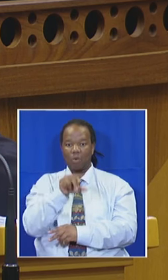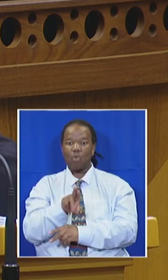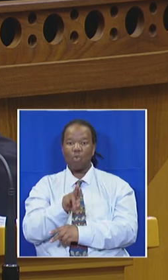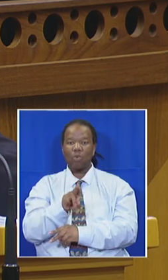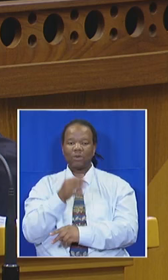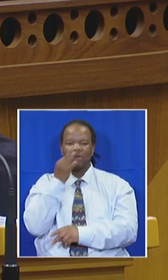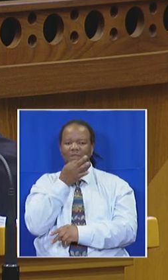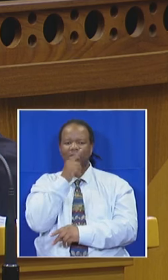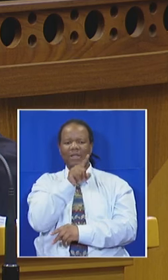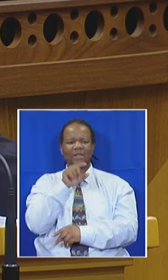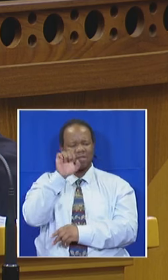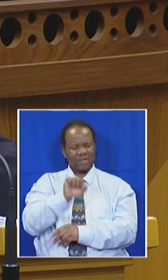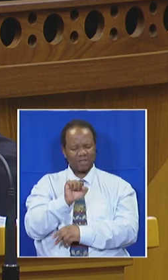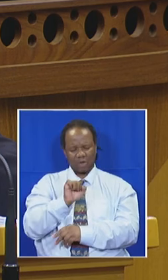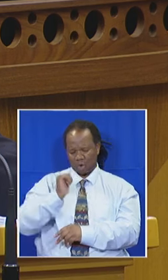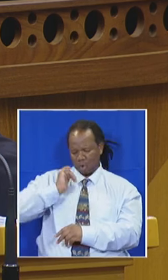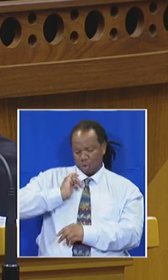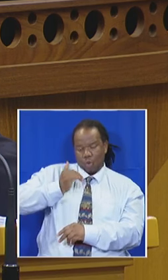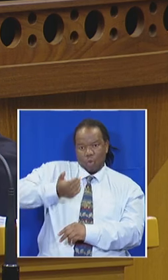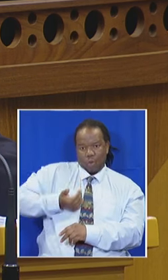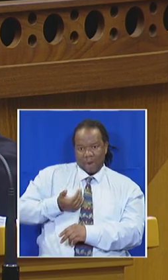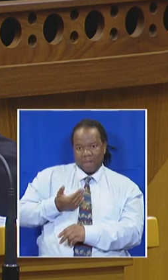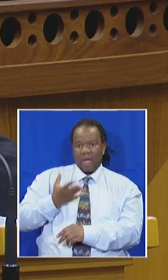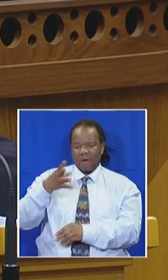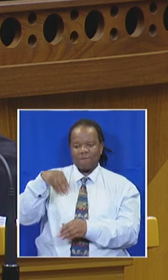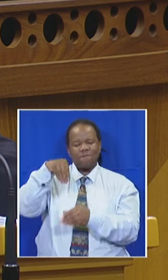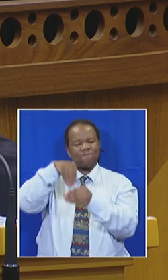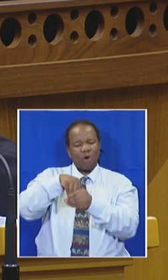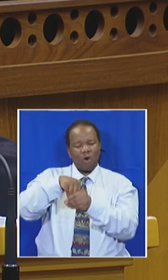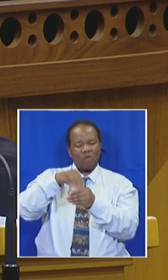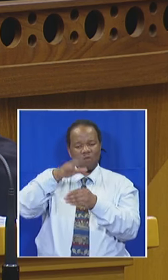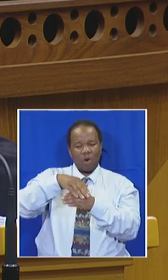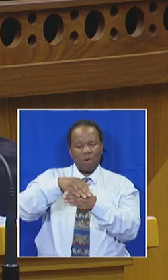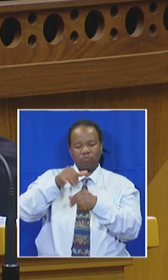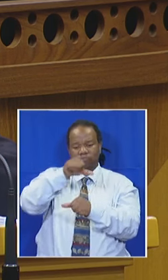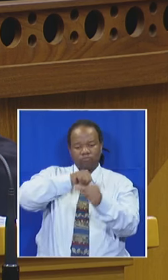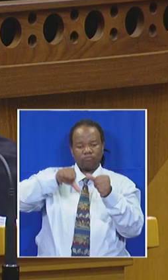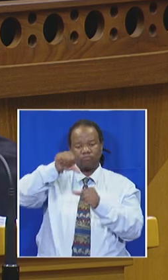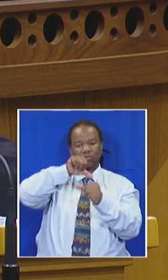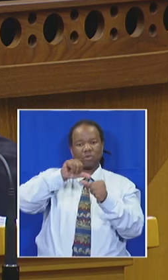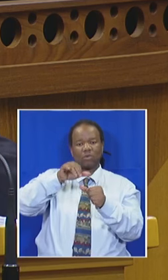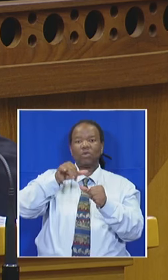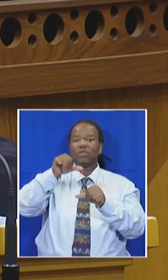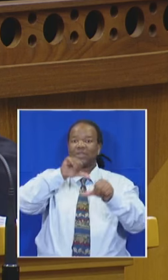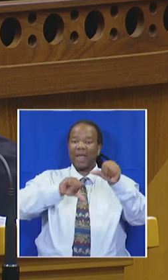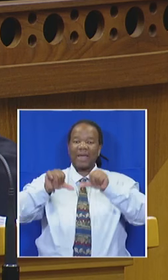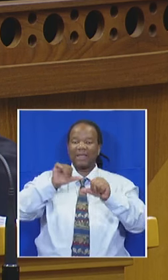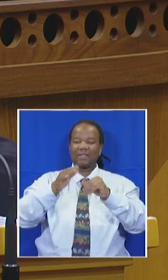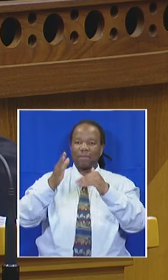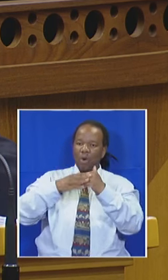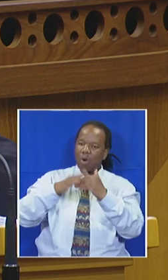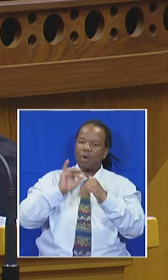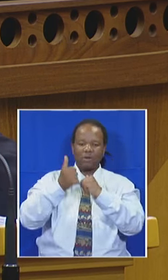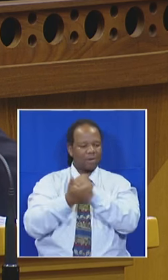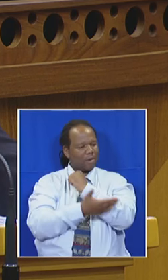in the field of science in our country thanks to the